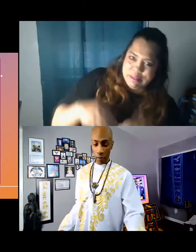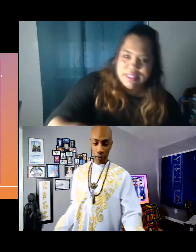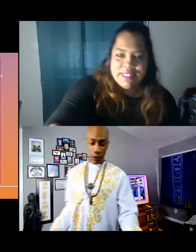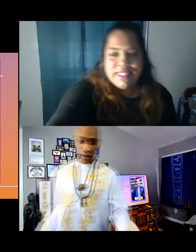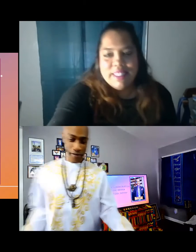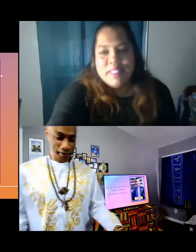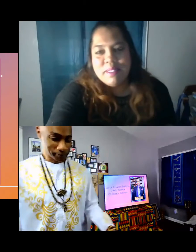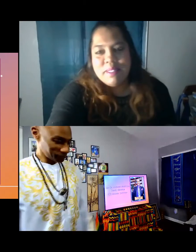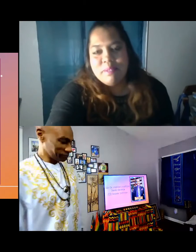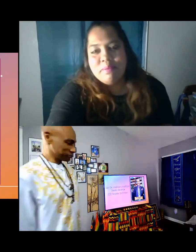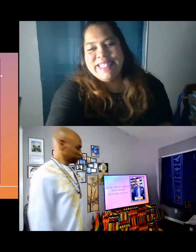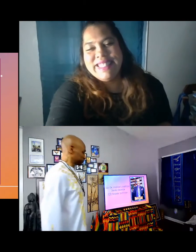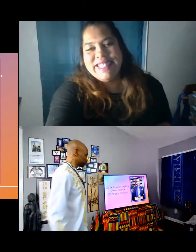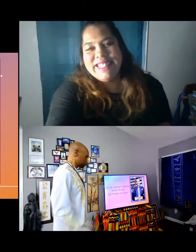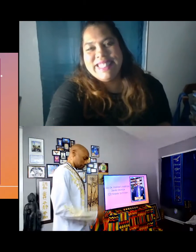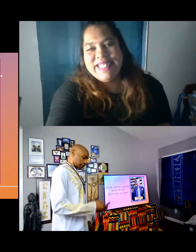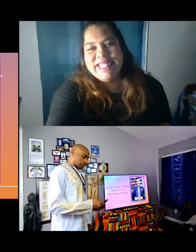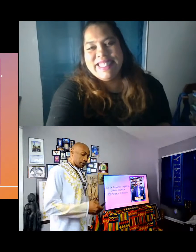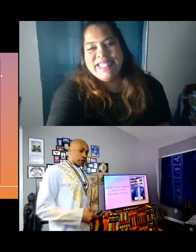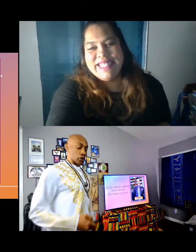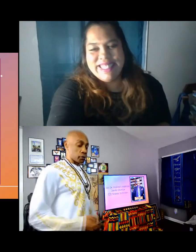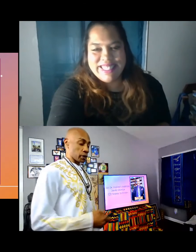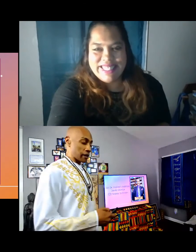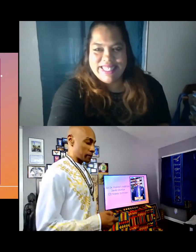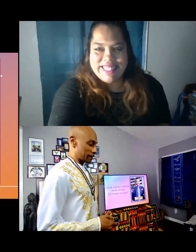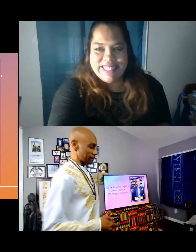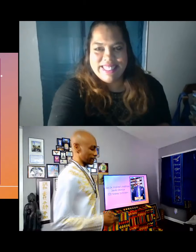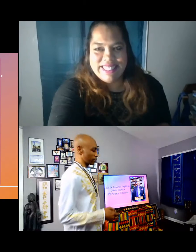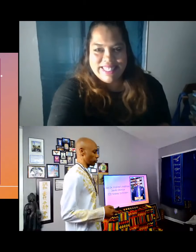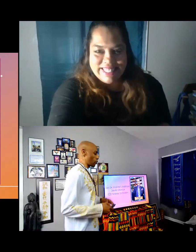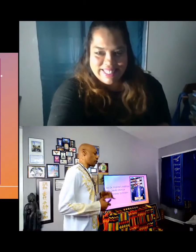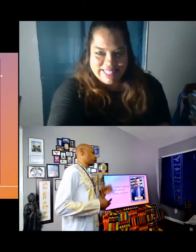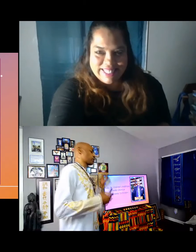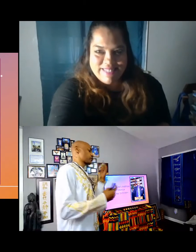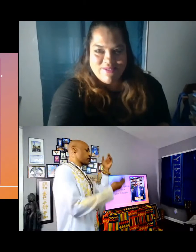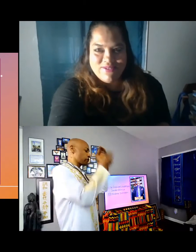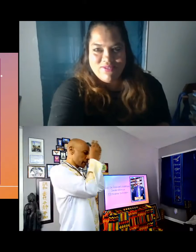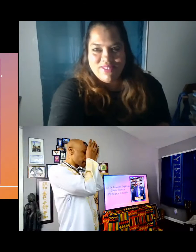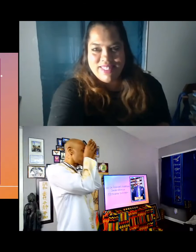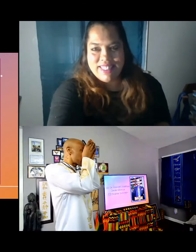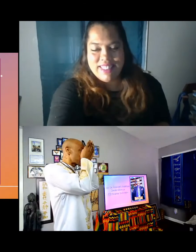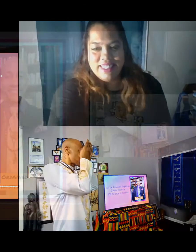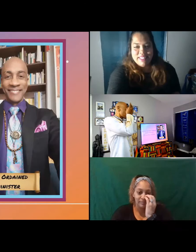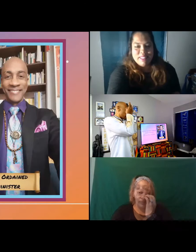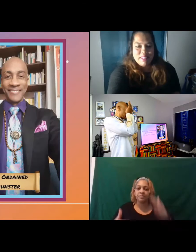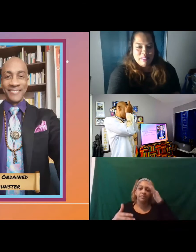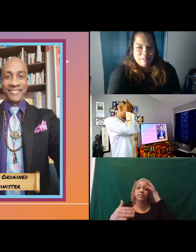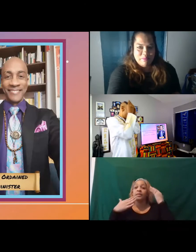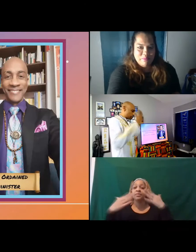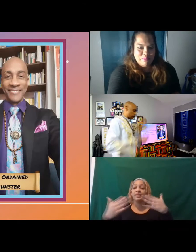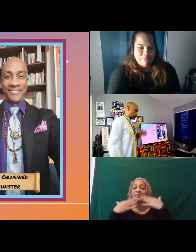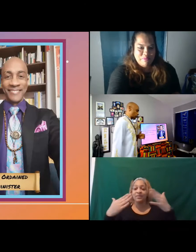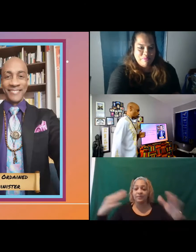Thank you very much, Tracy. You're very welcome. So good morning, everybody. Thank you all who are serving. Thank you, Frank